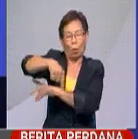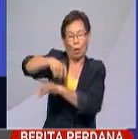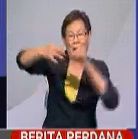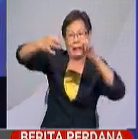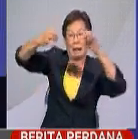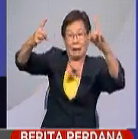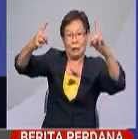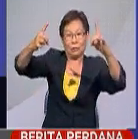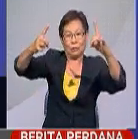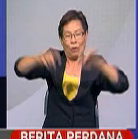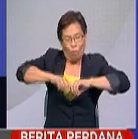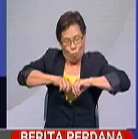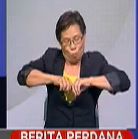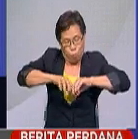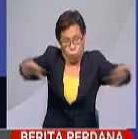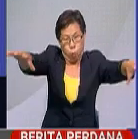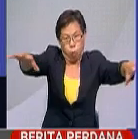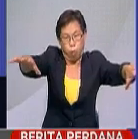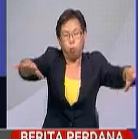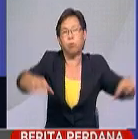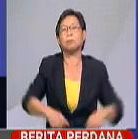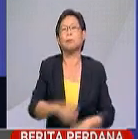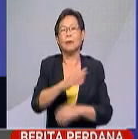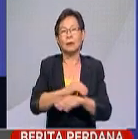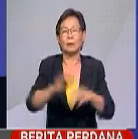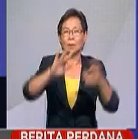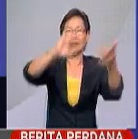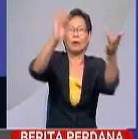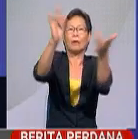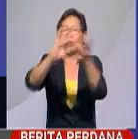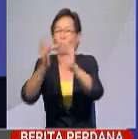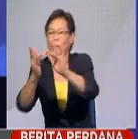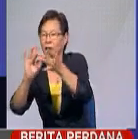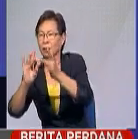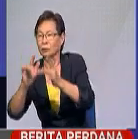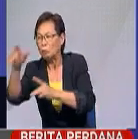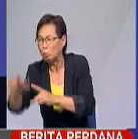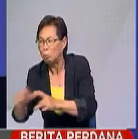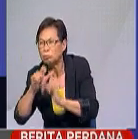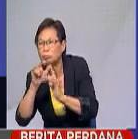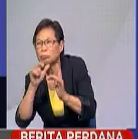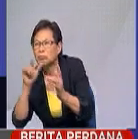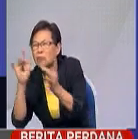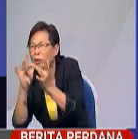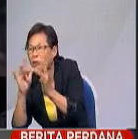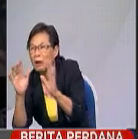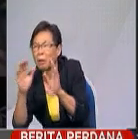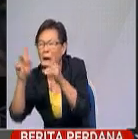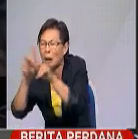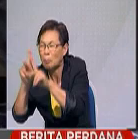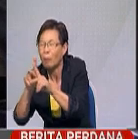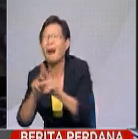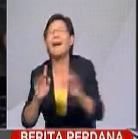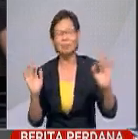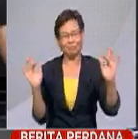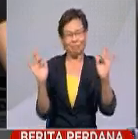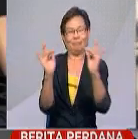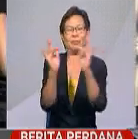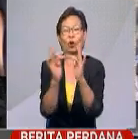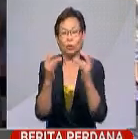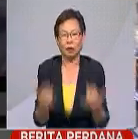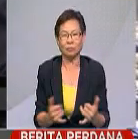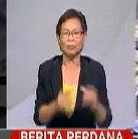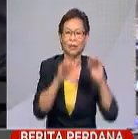education is spread far and wide, connecting the unconnected in the rural areas.